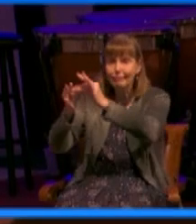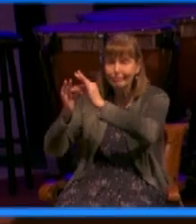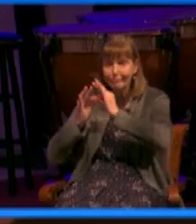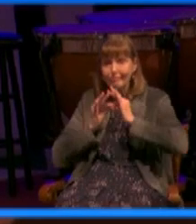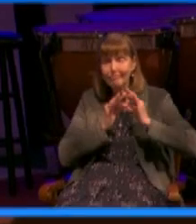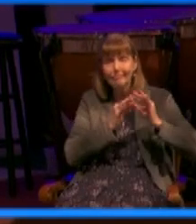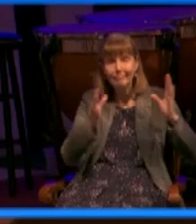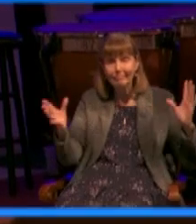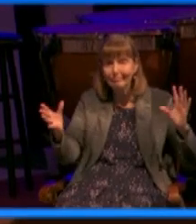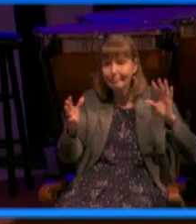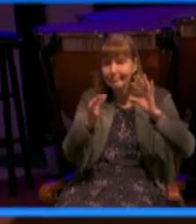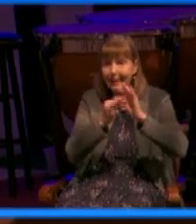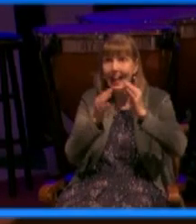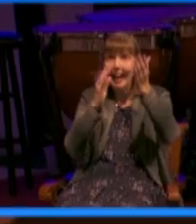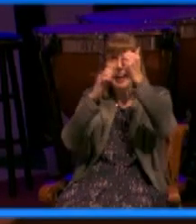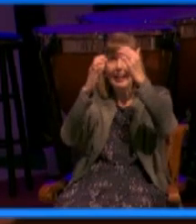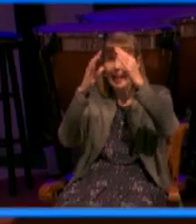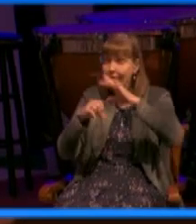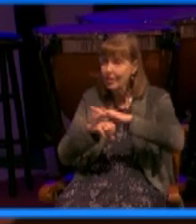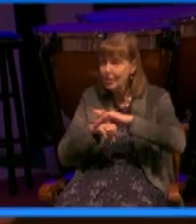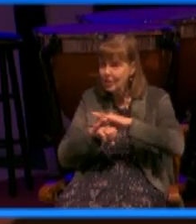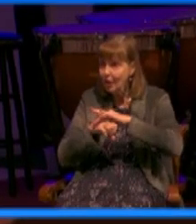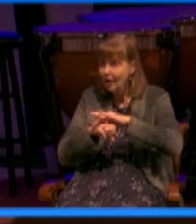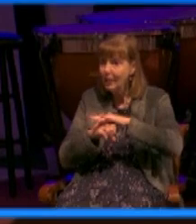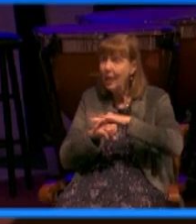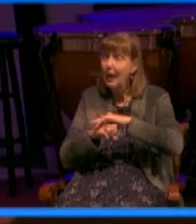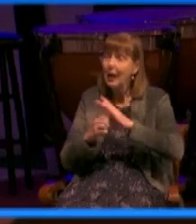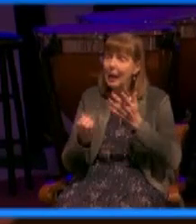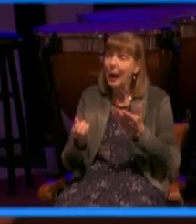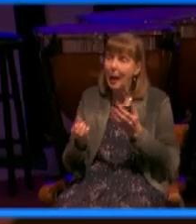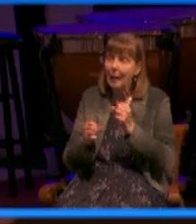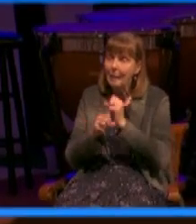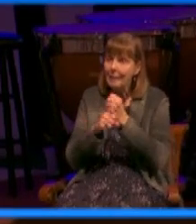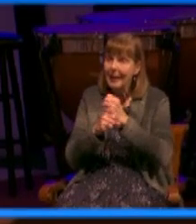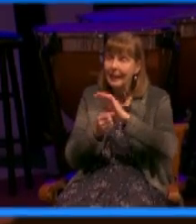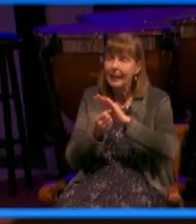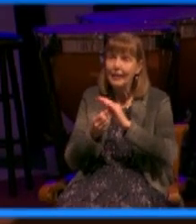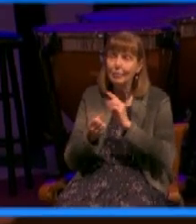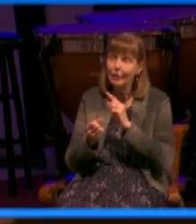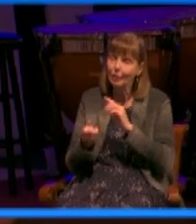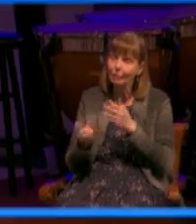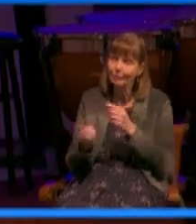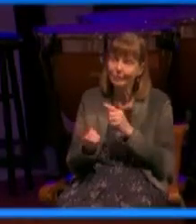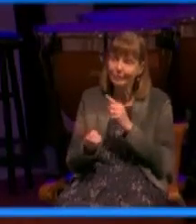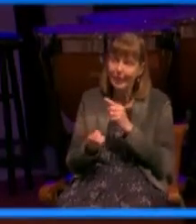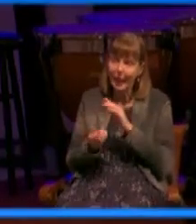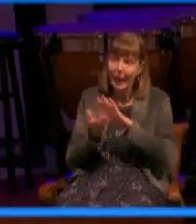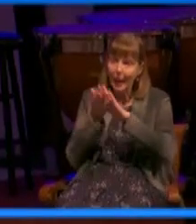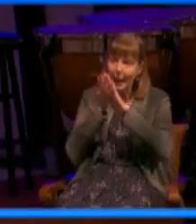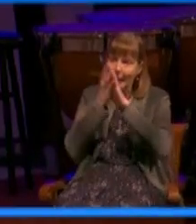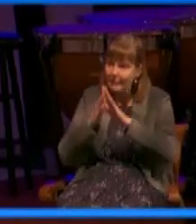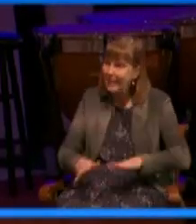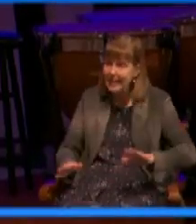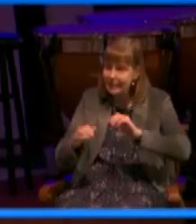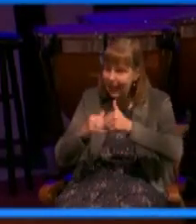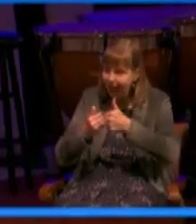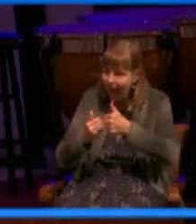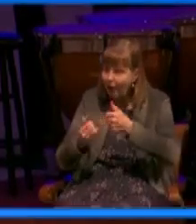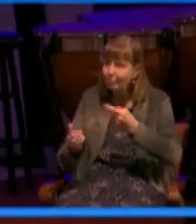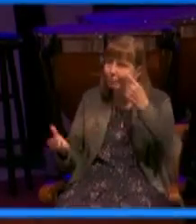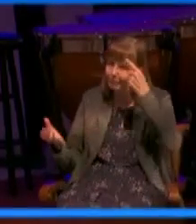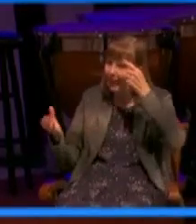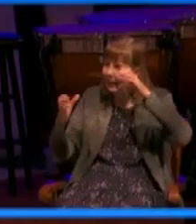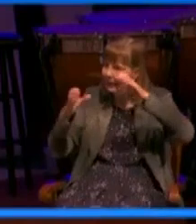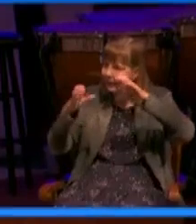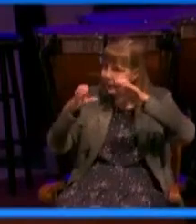by the blood of the cross. You know how we get to be a part of the covenant of God? Christ Jesus. Think about it.